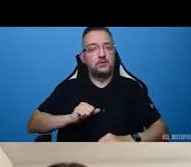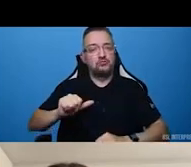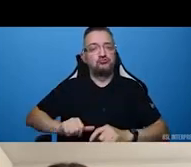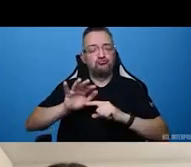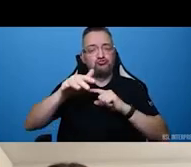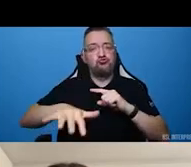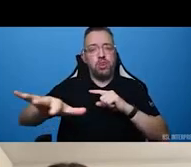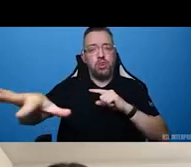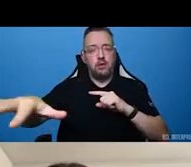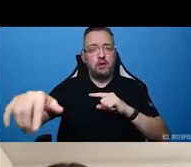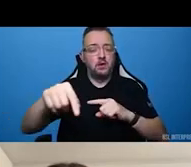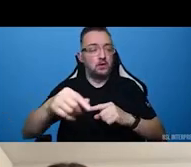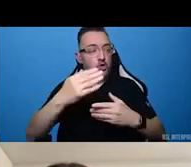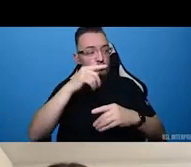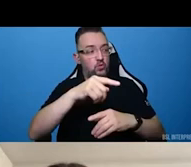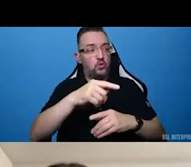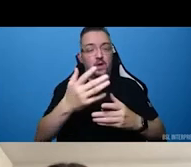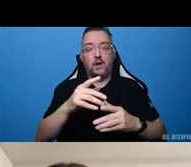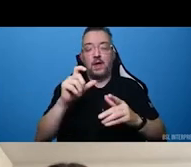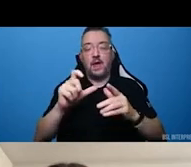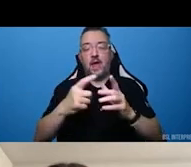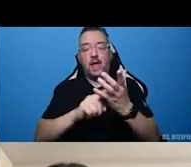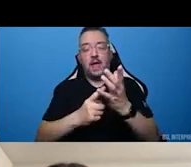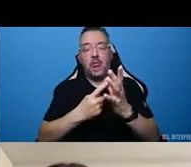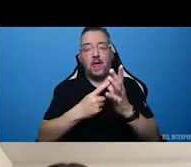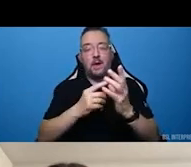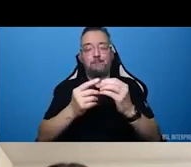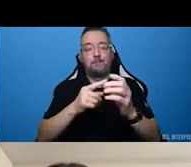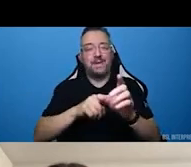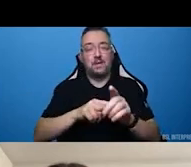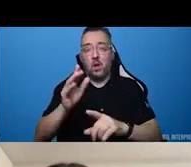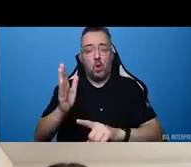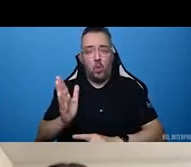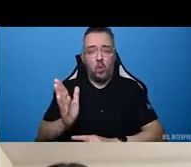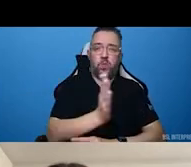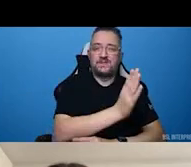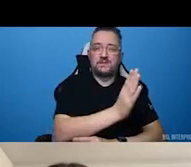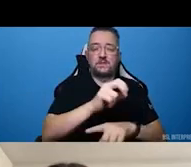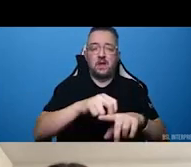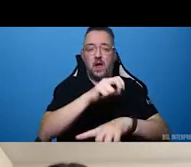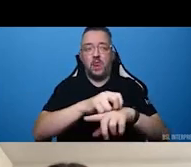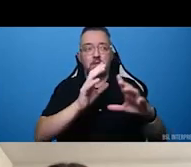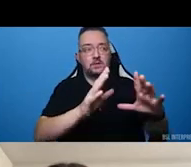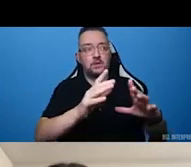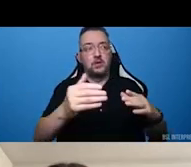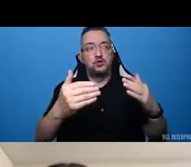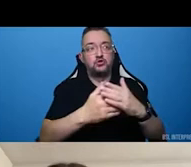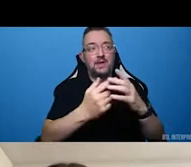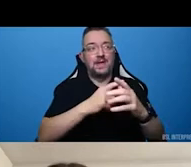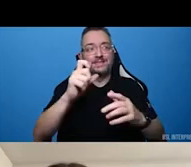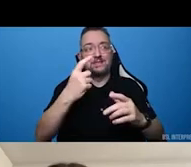landscapes, as shown here in Callalla Bay, County Mayo, in the far west of Ireland, where the new ACE1